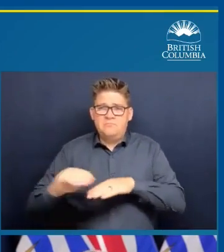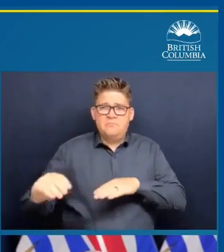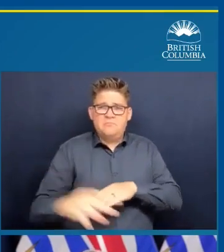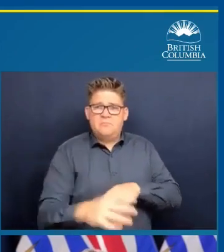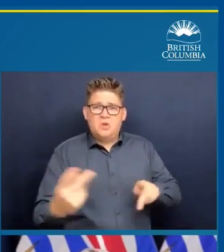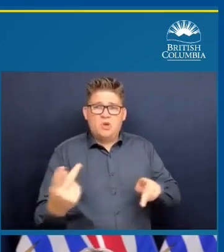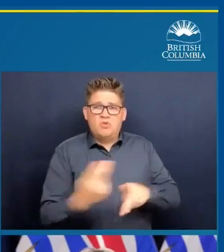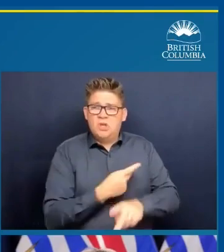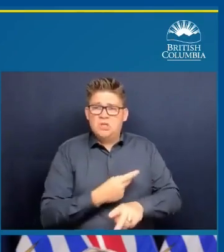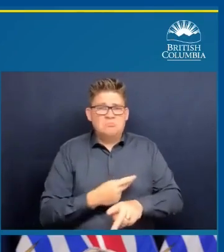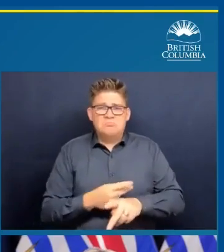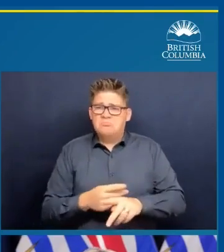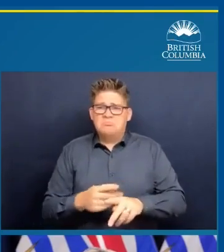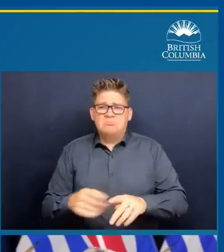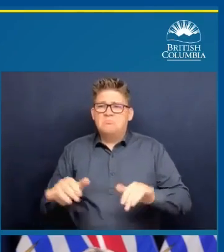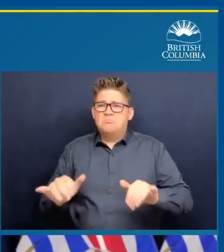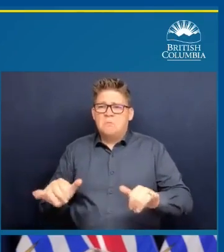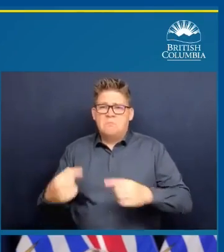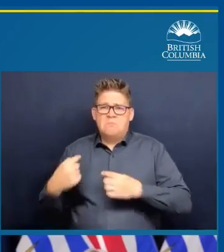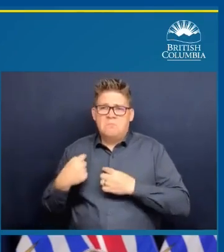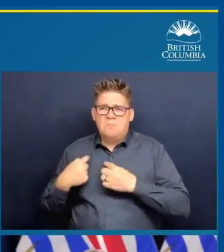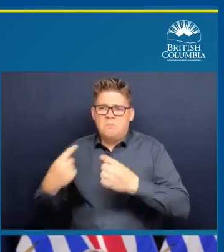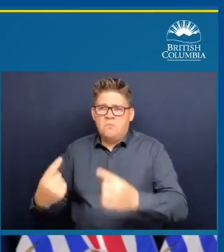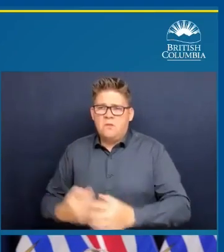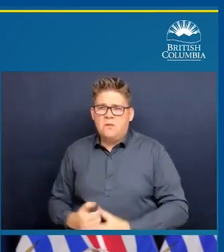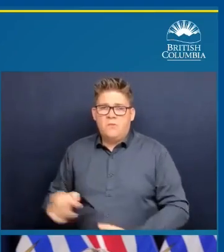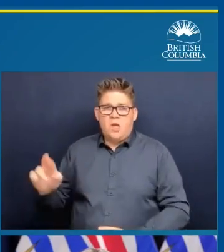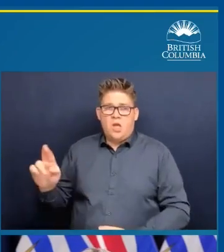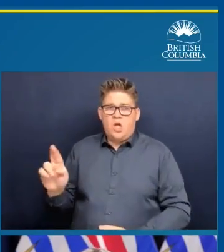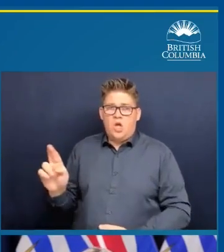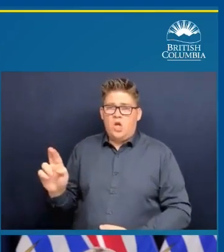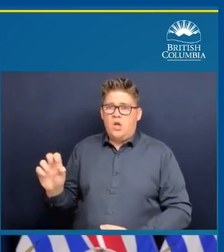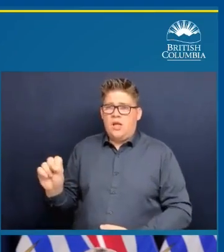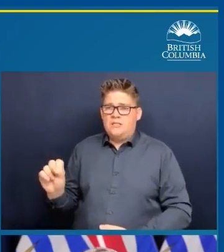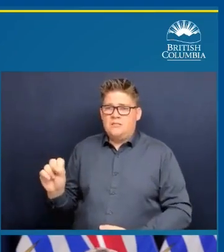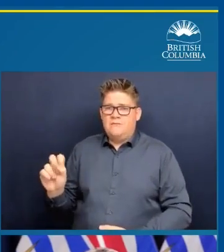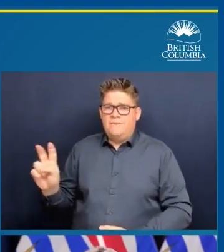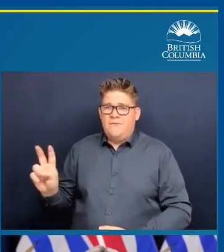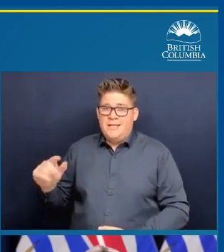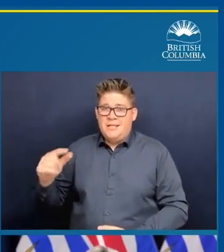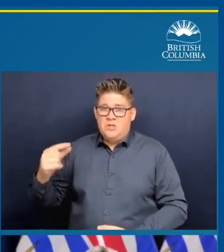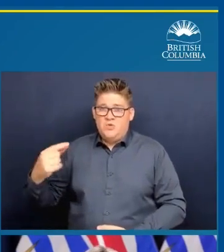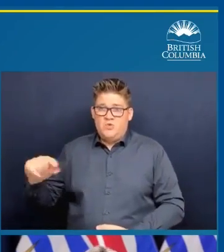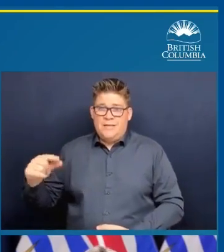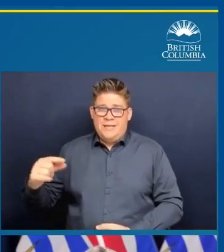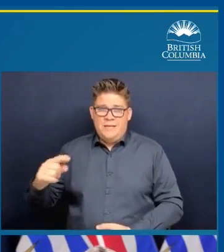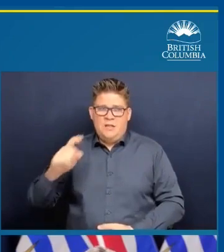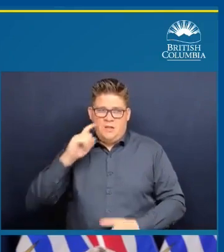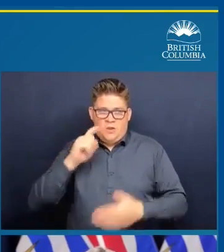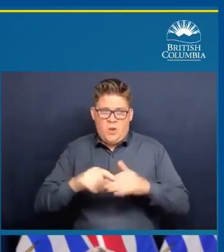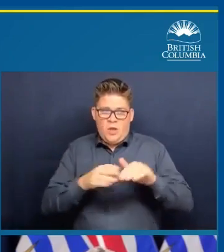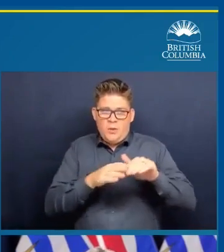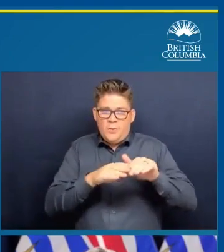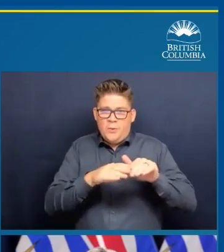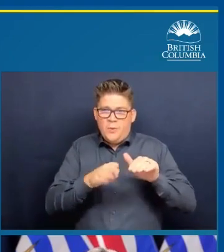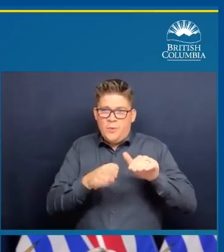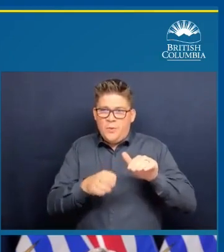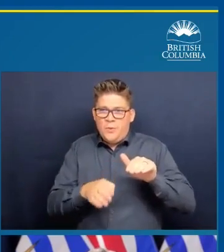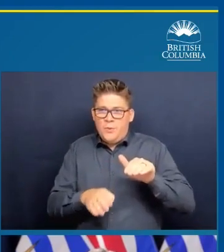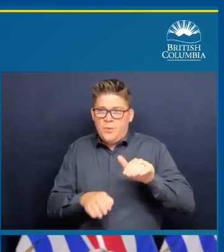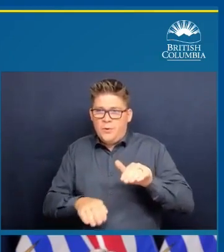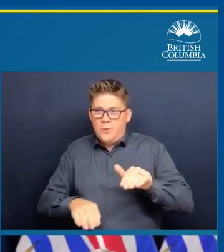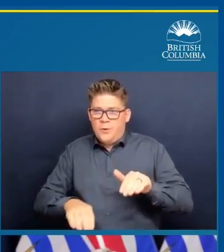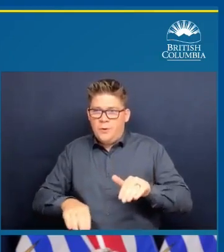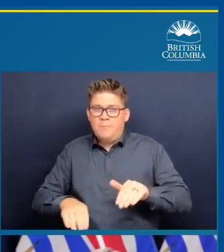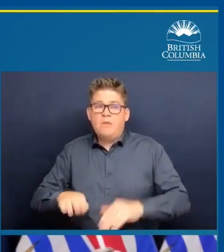we've seen an uptick in RSV, not the dramatic increase that we're seeing in influenza, but still an important increase. If